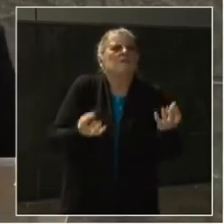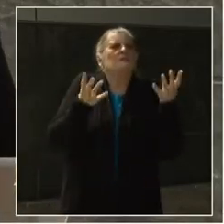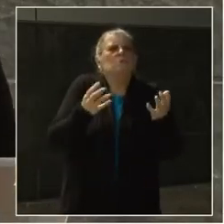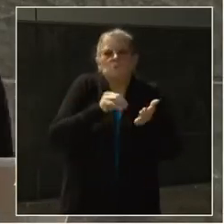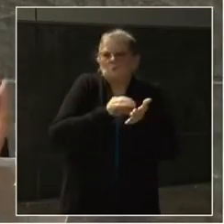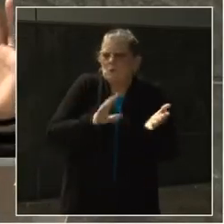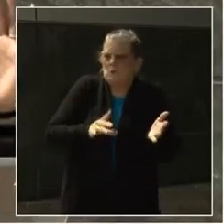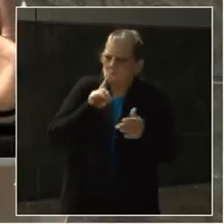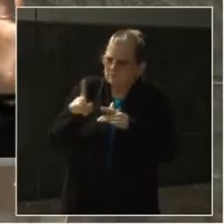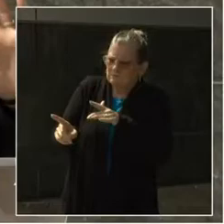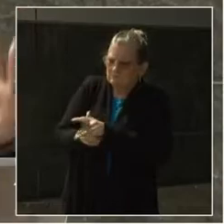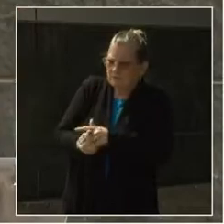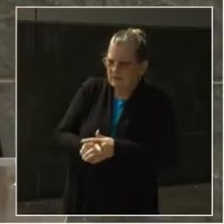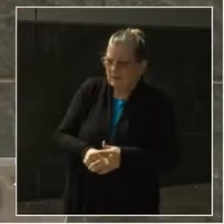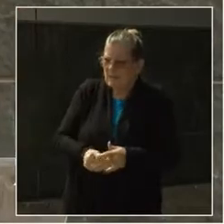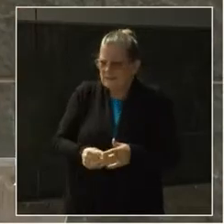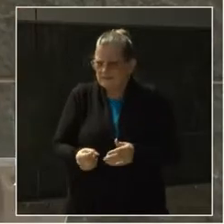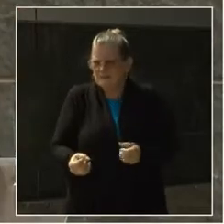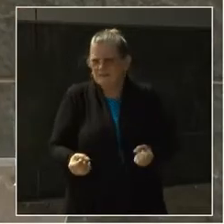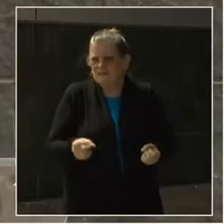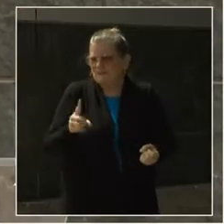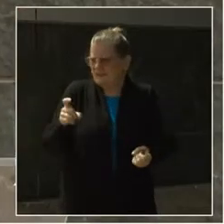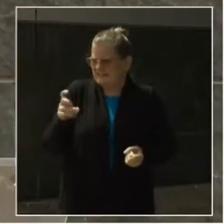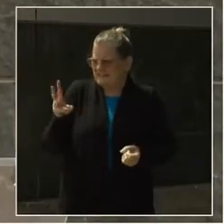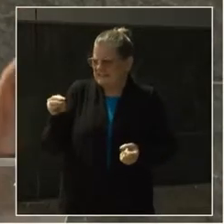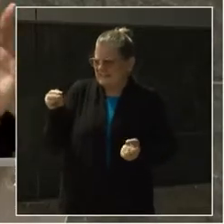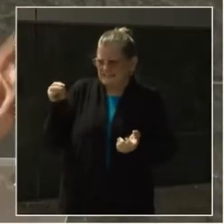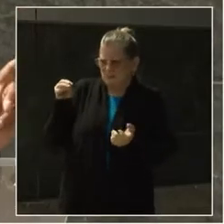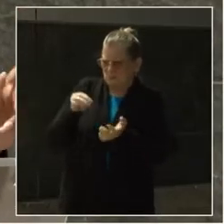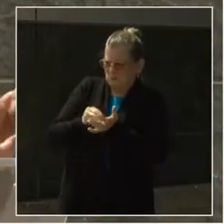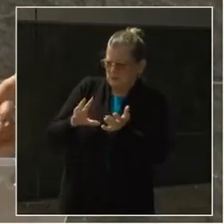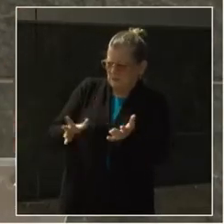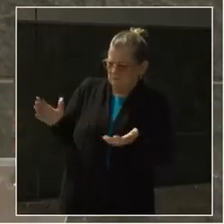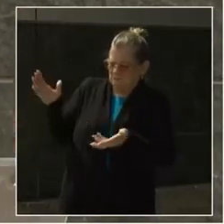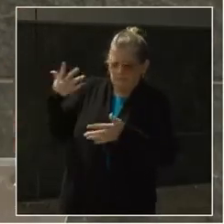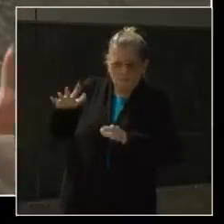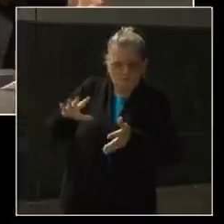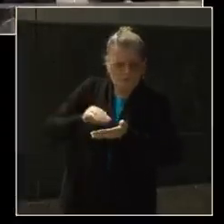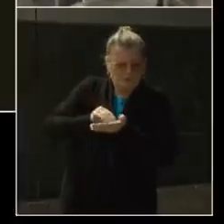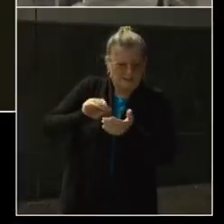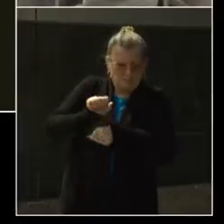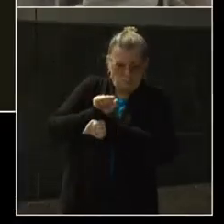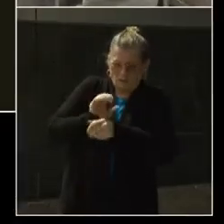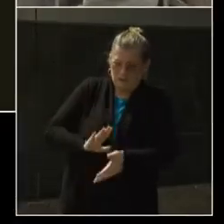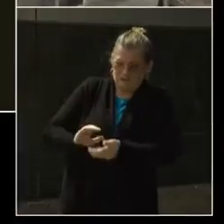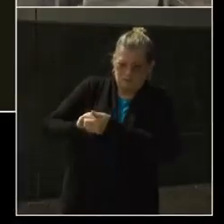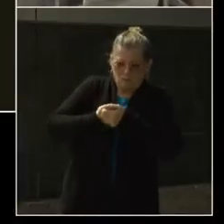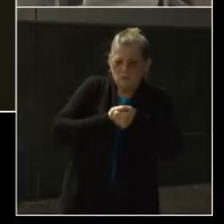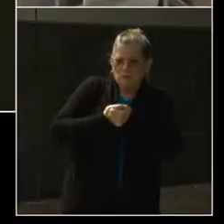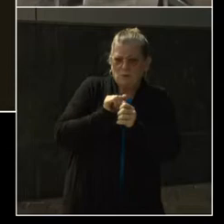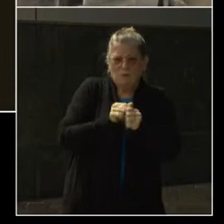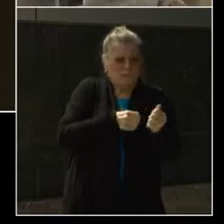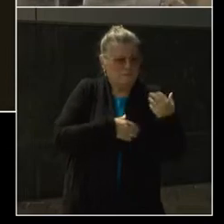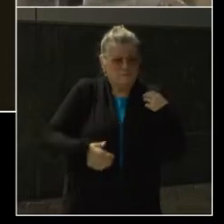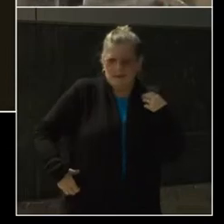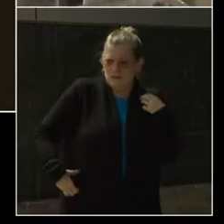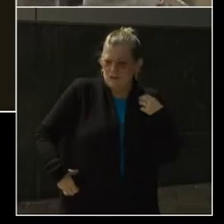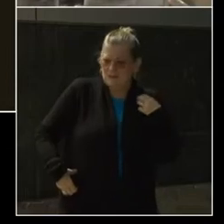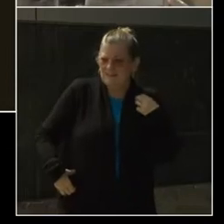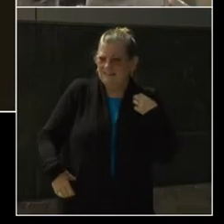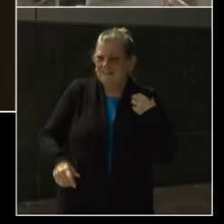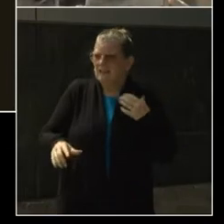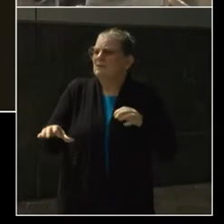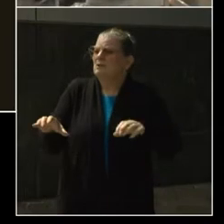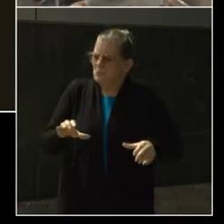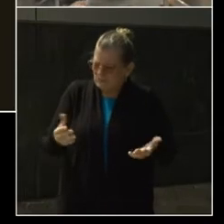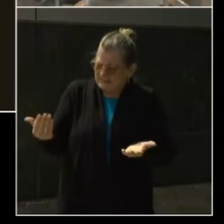employee partners. If you know anything about serving Mayor Bowser, we shared with her the numbers, and she said, do it again and make it bigger. And so that is